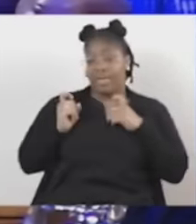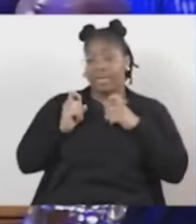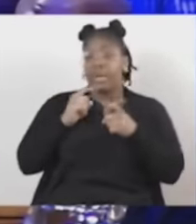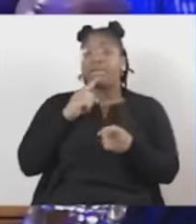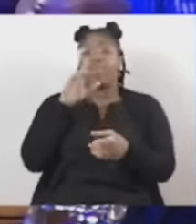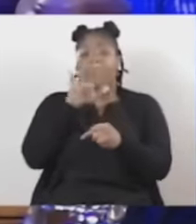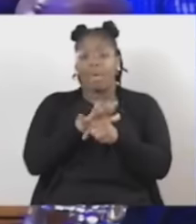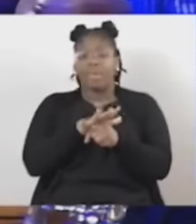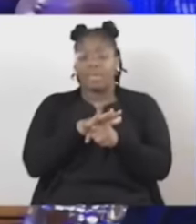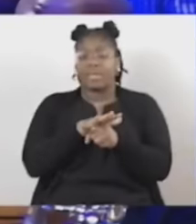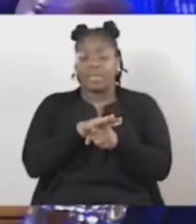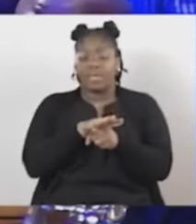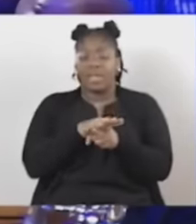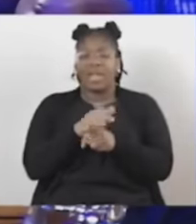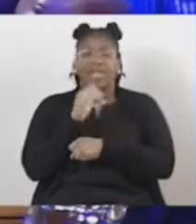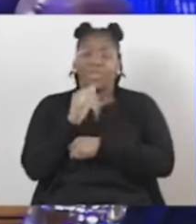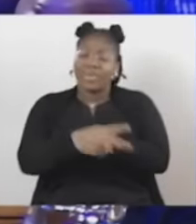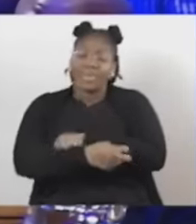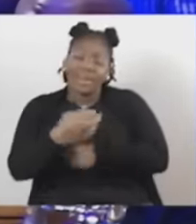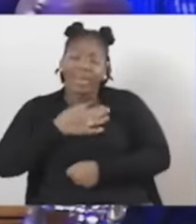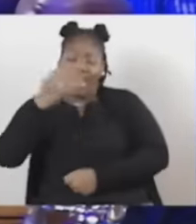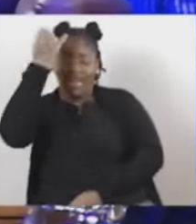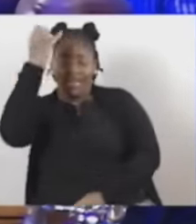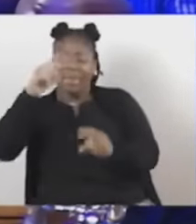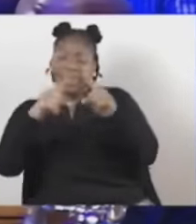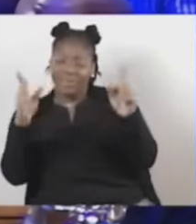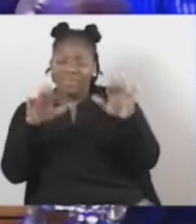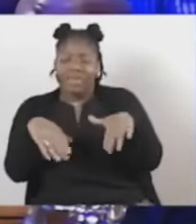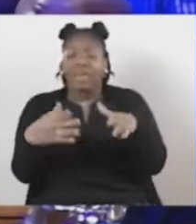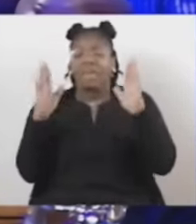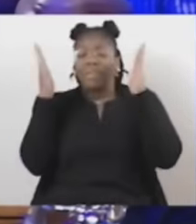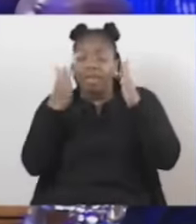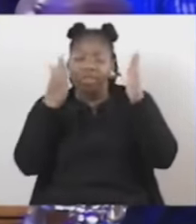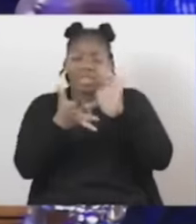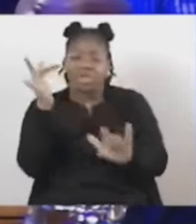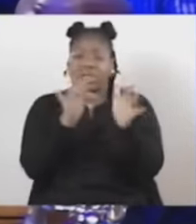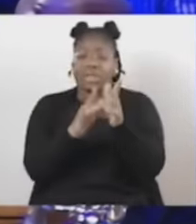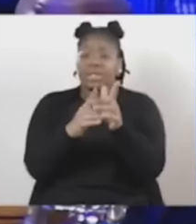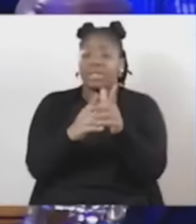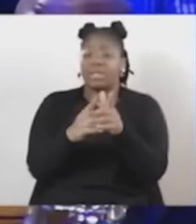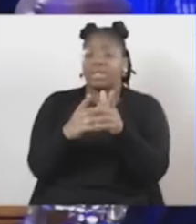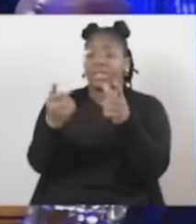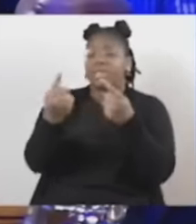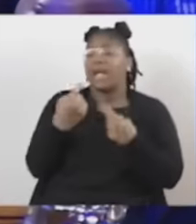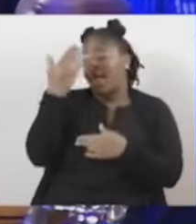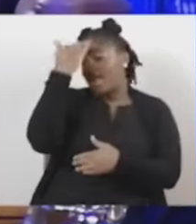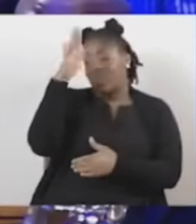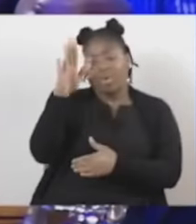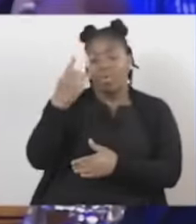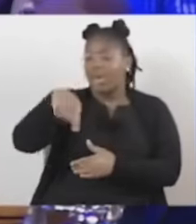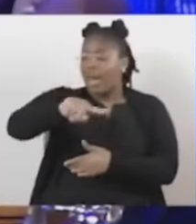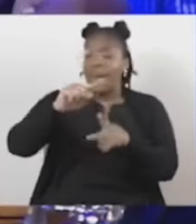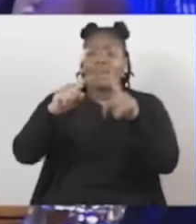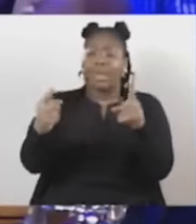of provision. Now, don't steal my sermon after this, but listen to what Jesus says. Are y'all ready for it? Come on, I know y'all don't know me. I don't know y'all too well